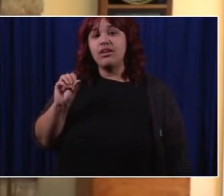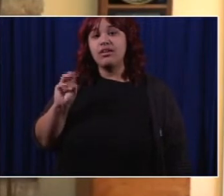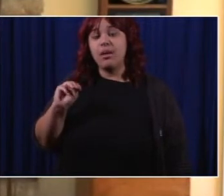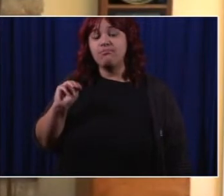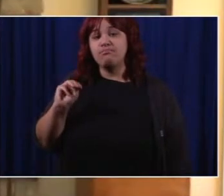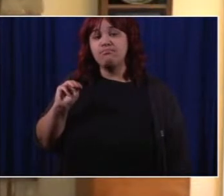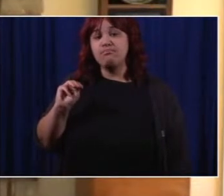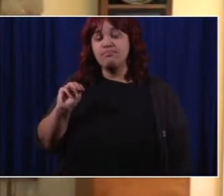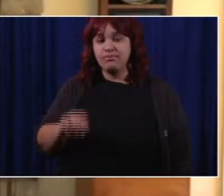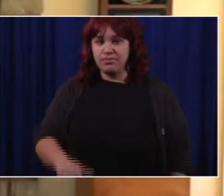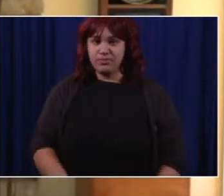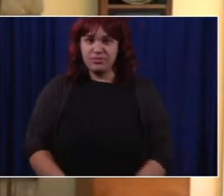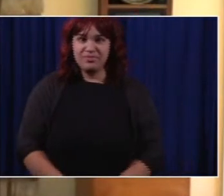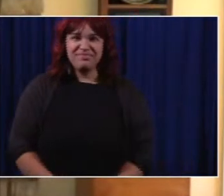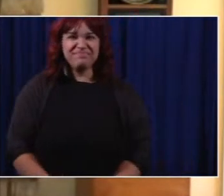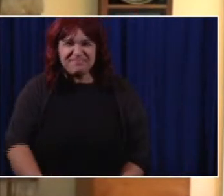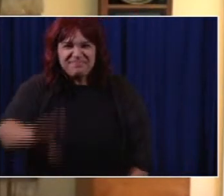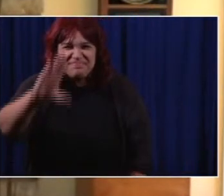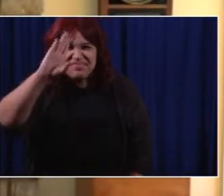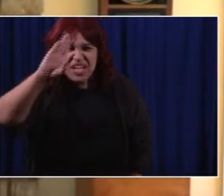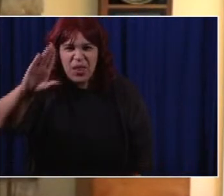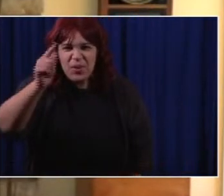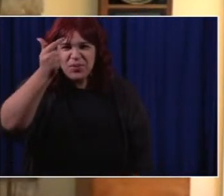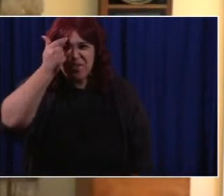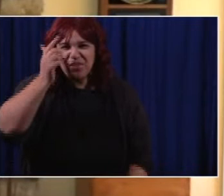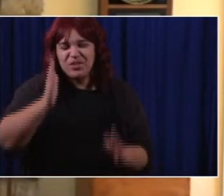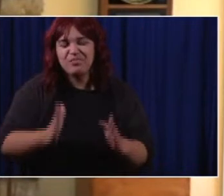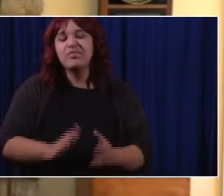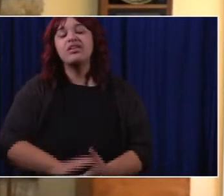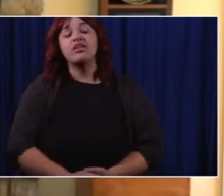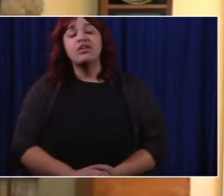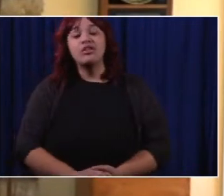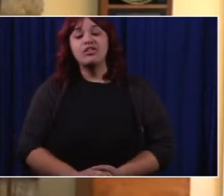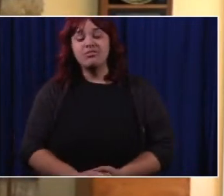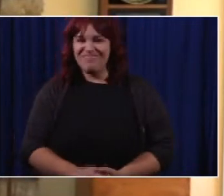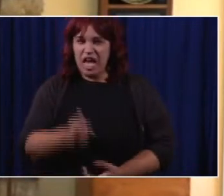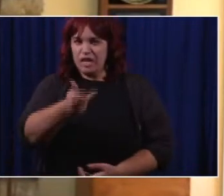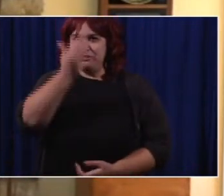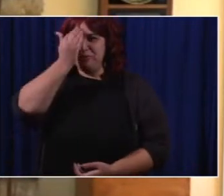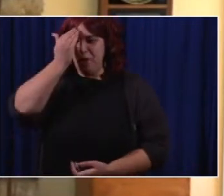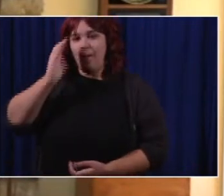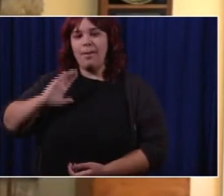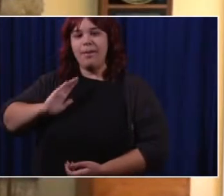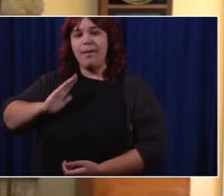Jeff? Hello. Hi, Governor. As you're aware, Mahoning Matters is